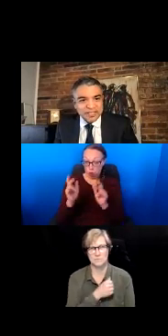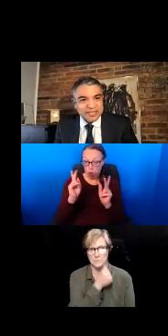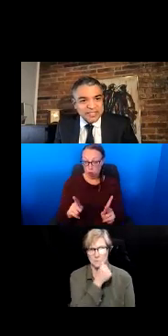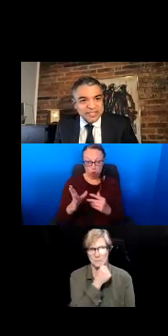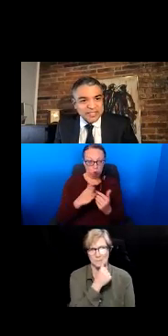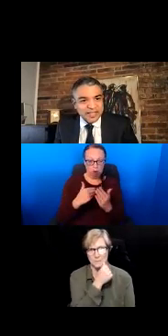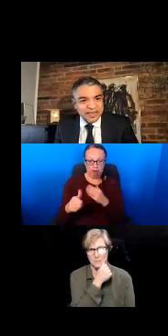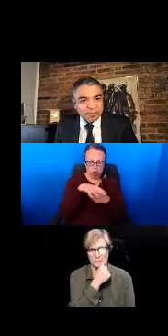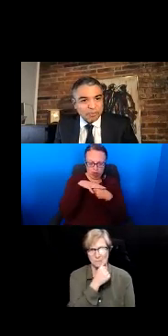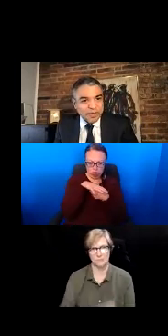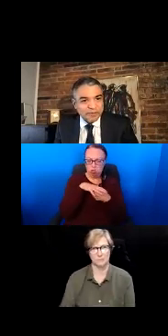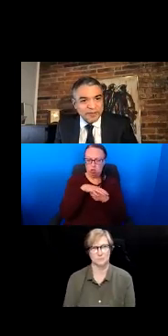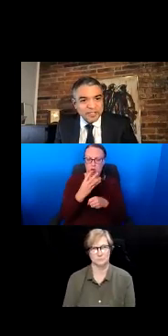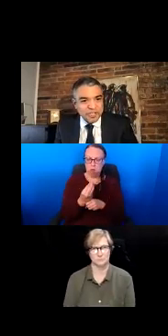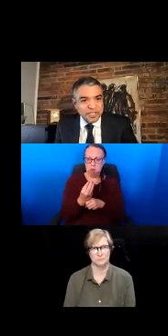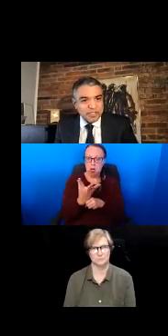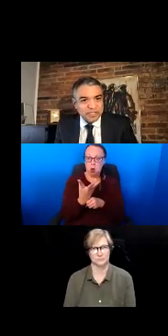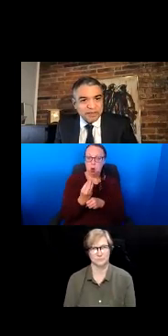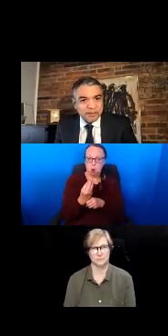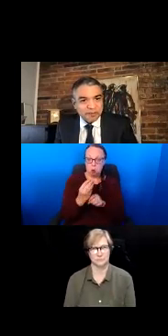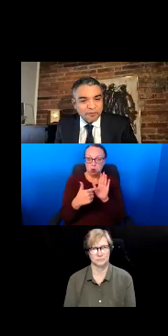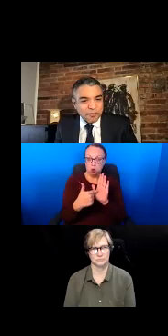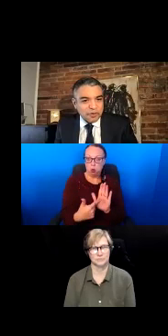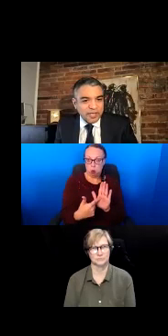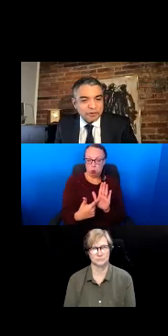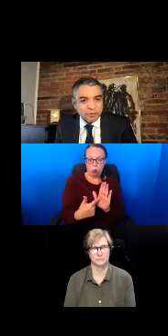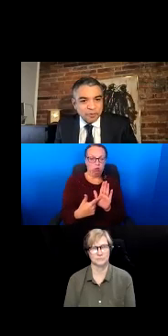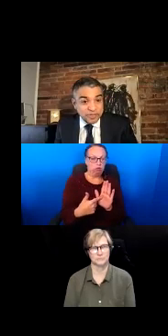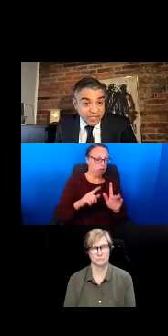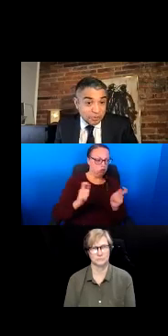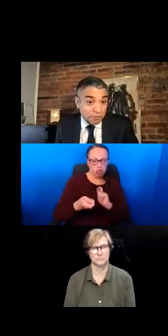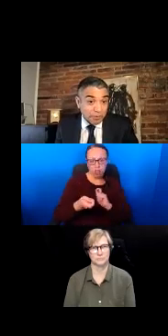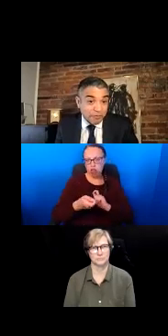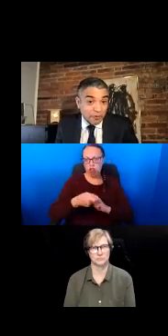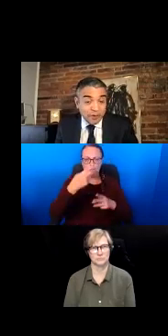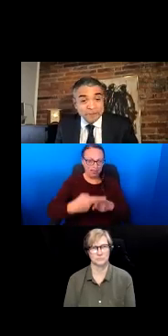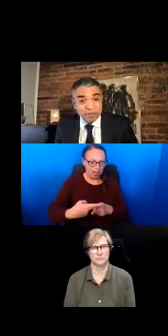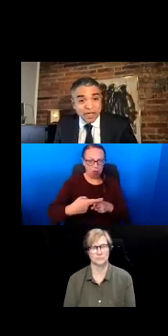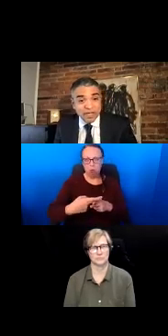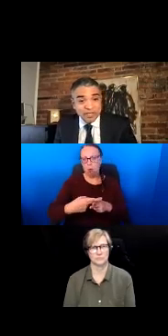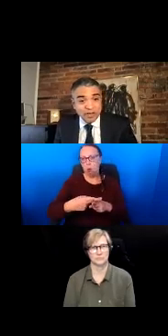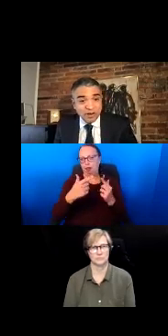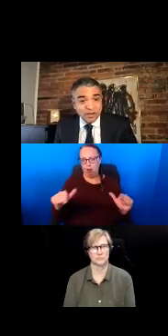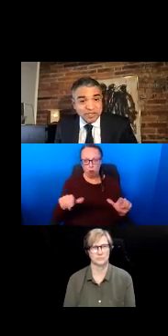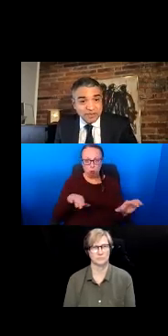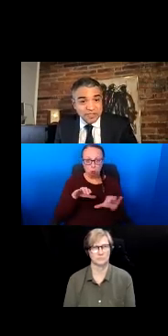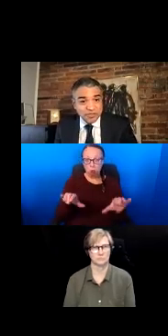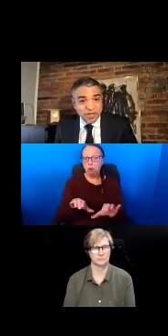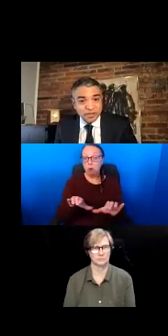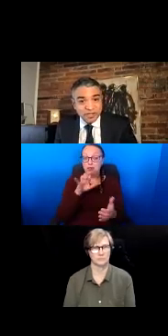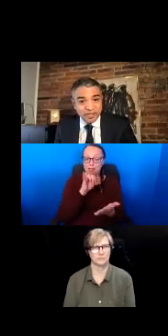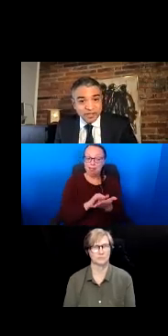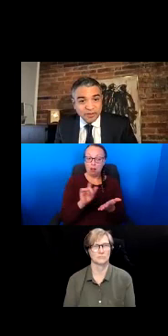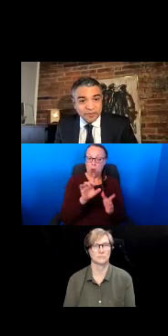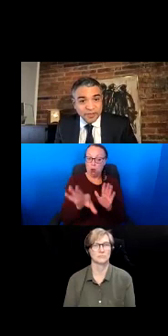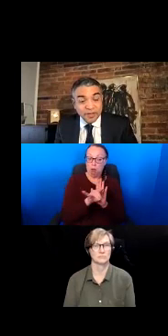site elicited a brief change in naming performance or in language performance, that's the one we went for in our TMS